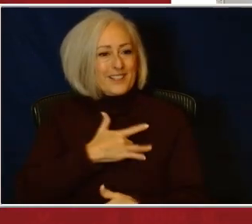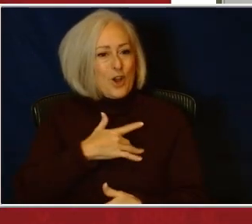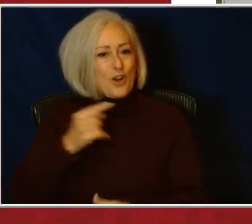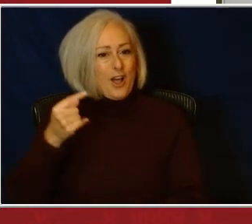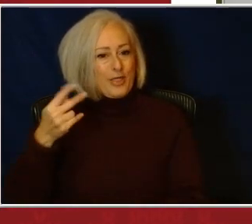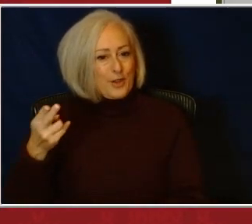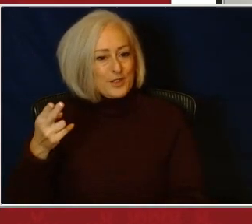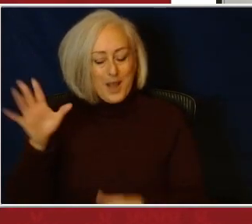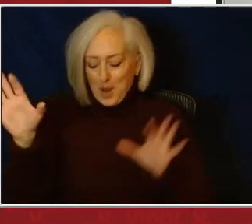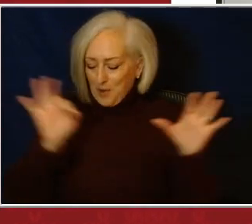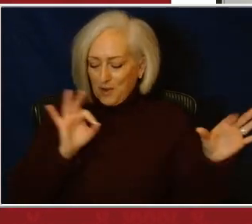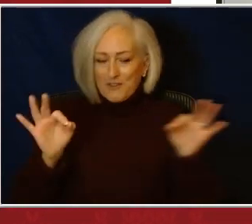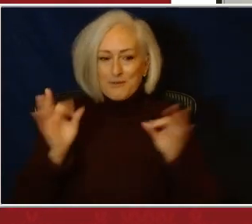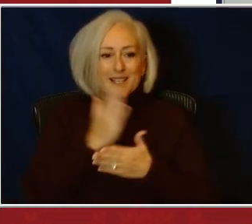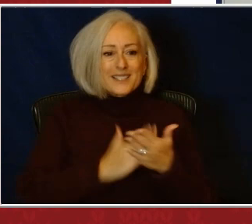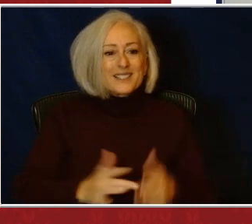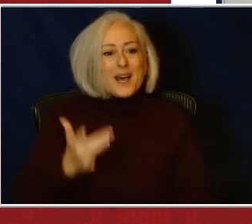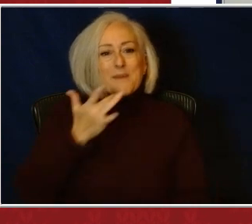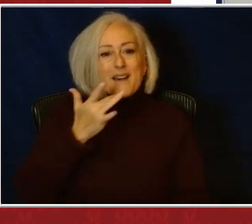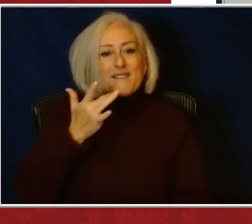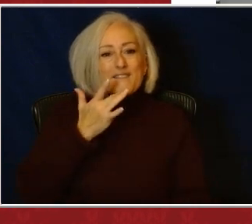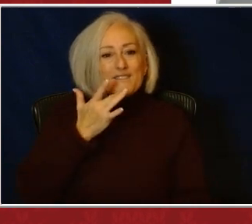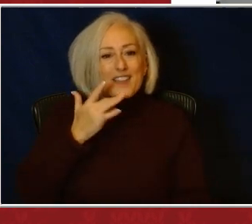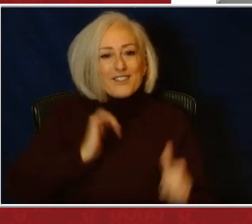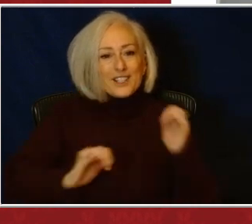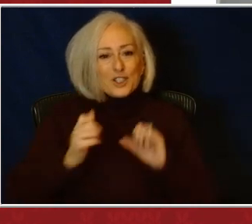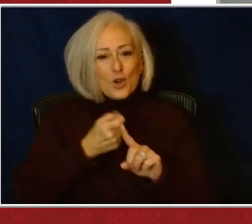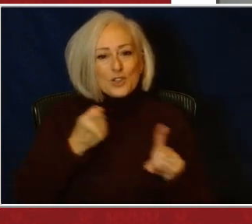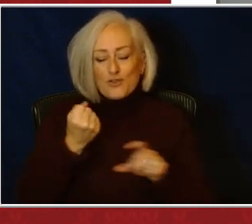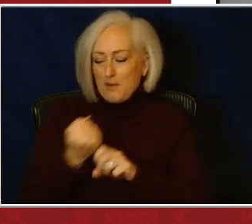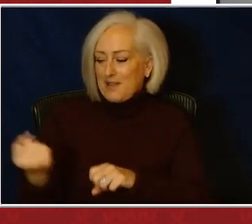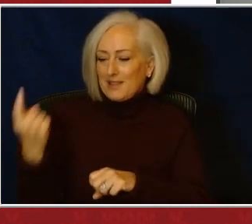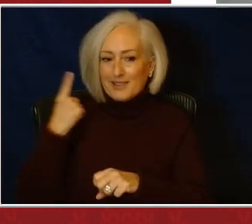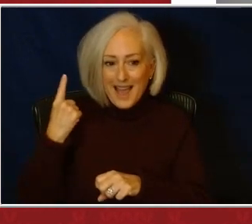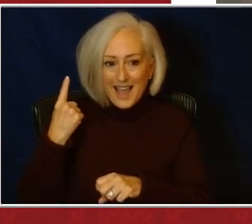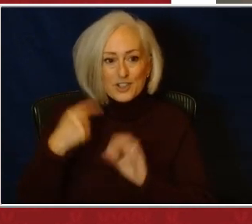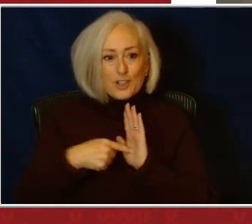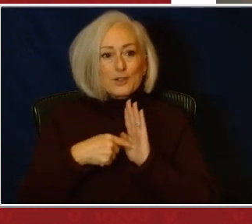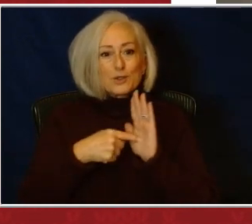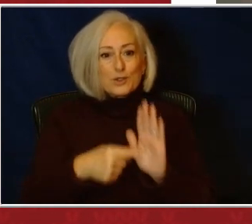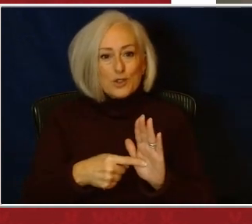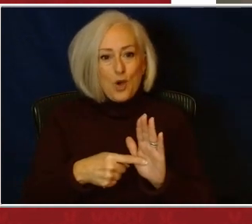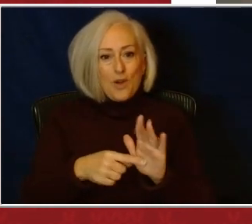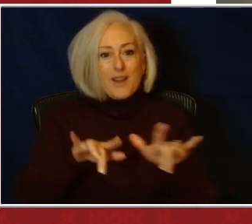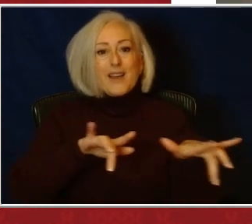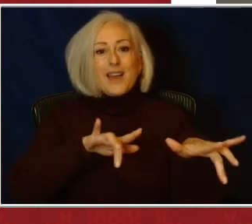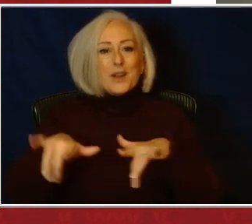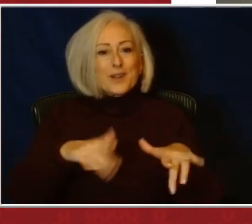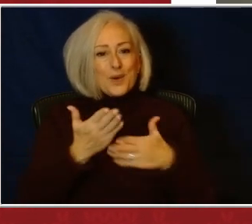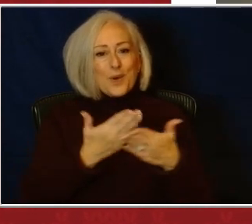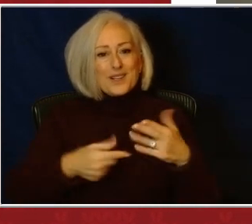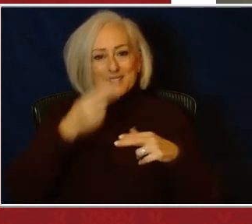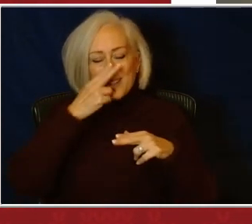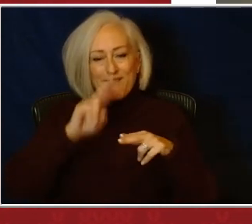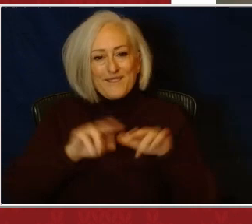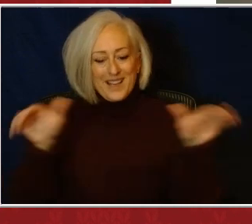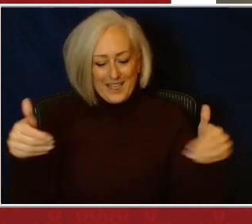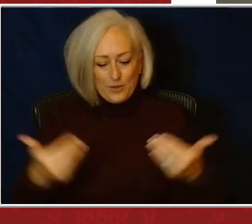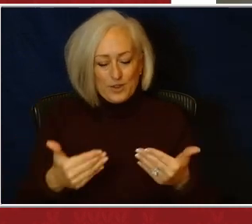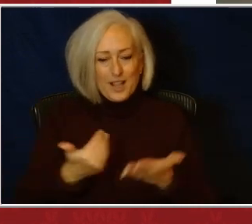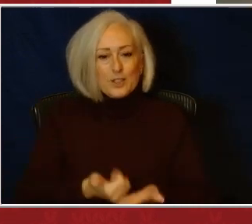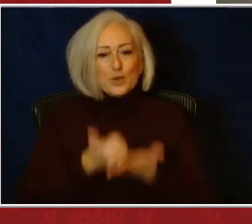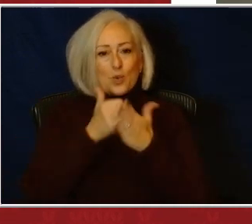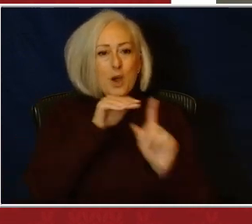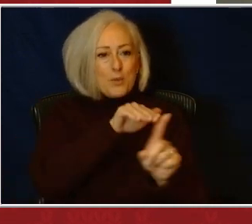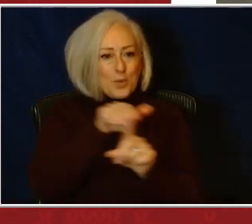very favorite episodes from the last year as encores, and we've recorded some pretty fun introductions to help remind you what each of